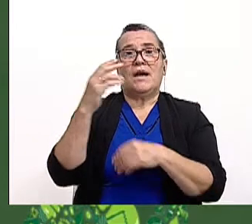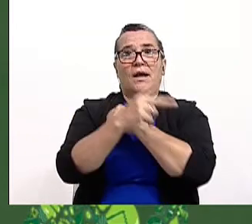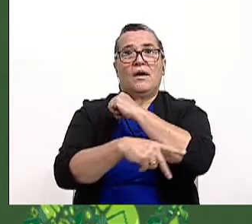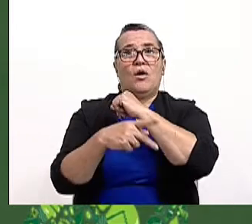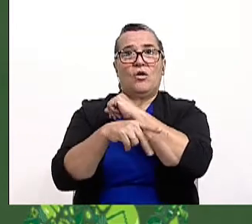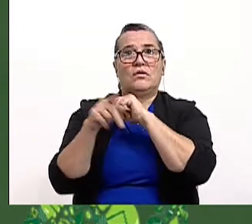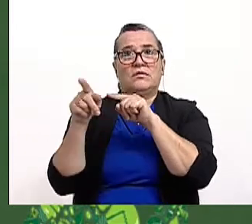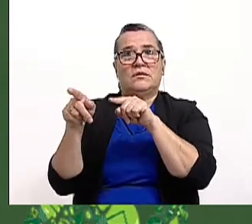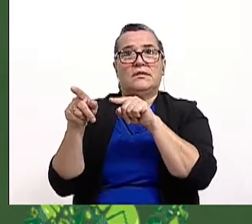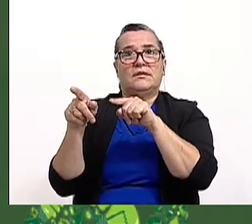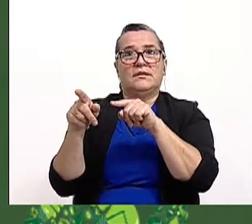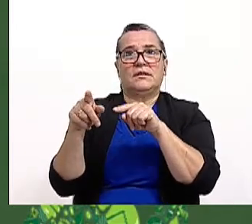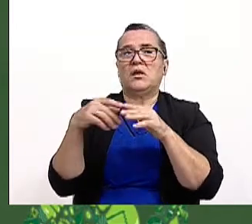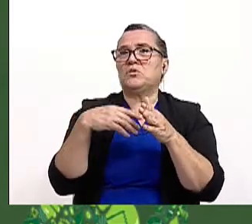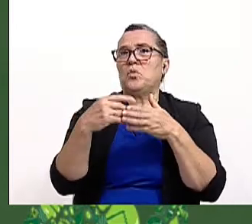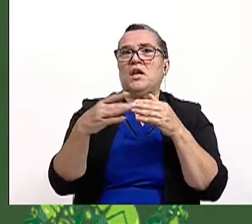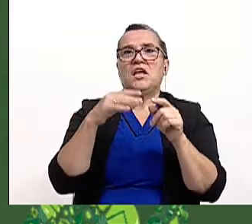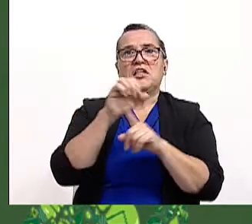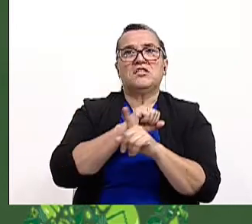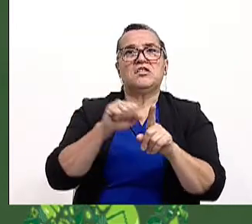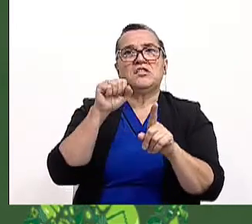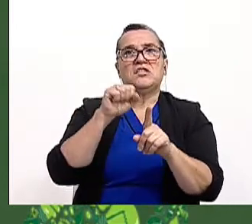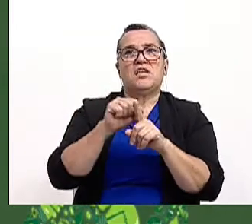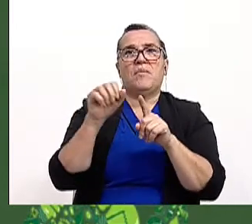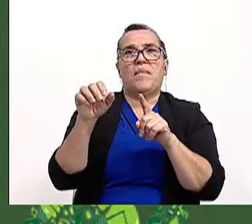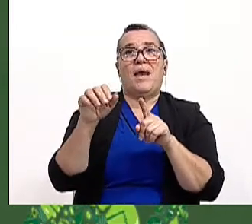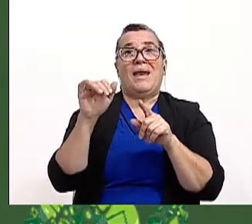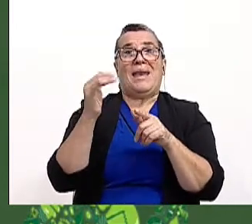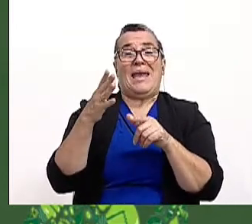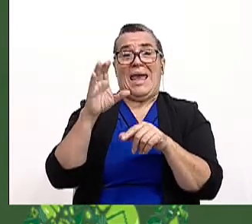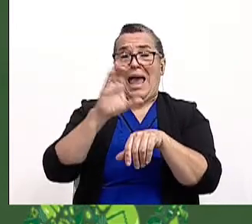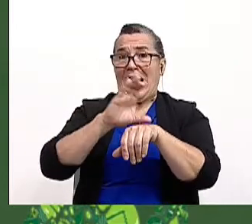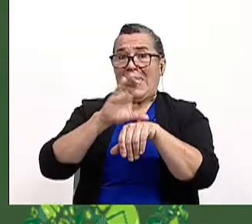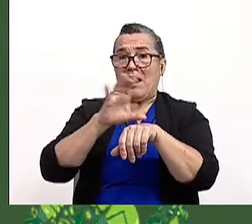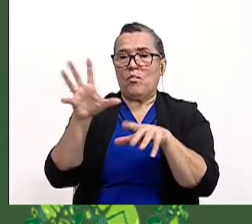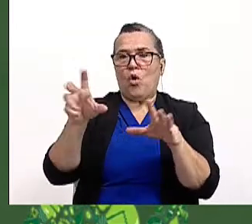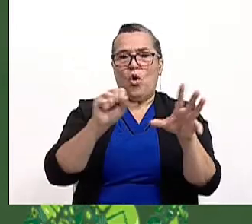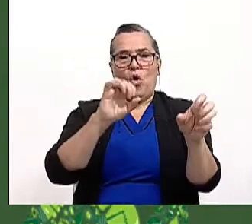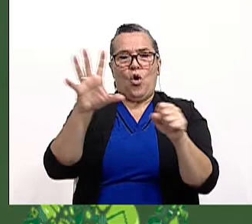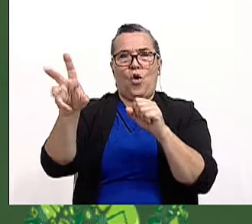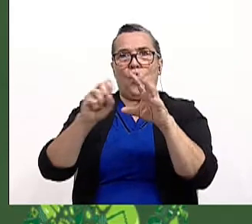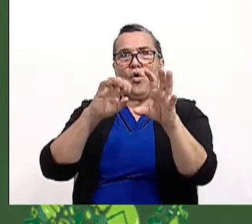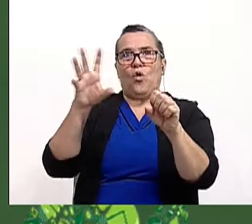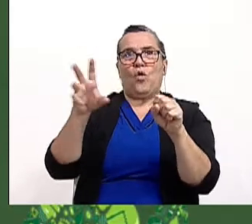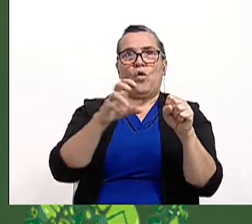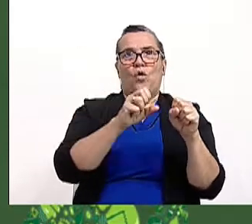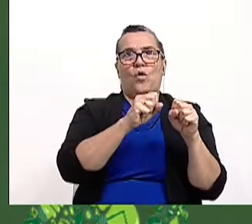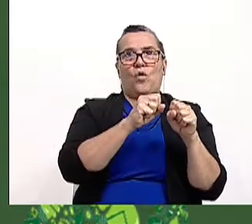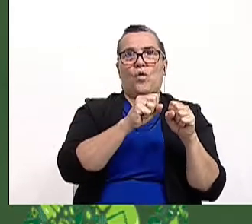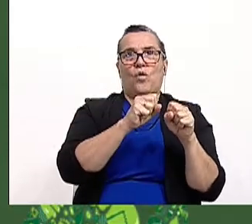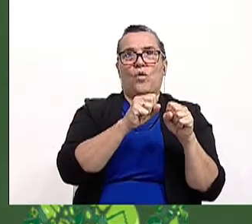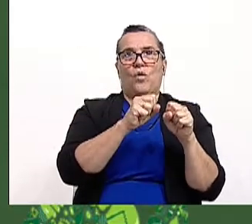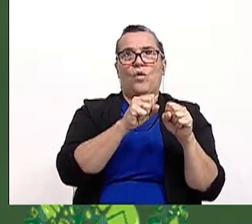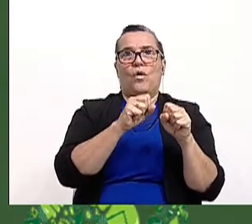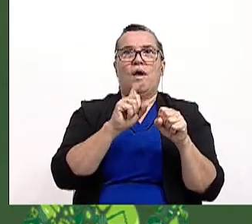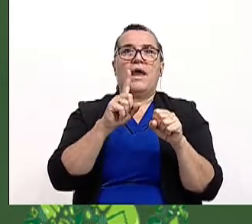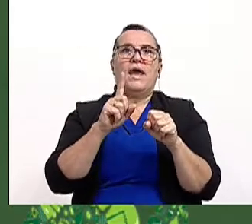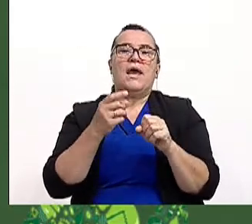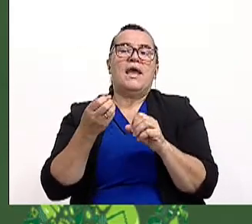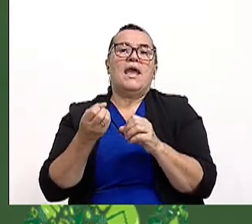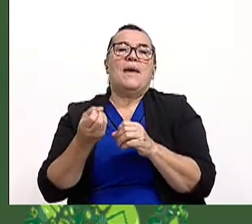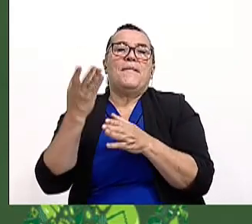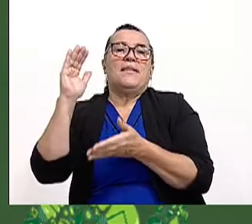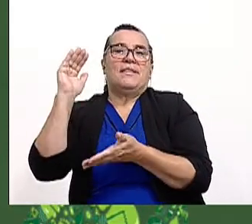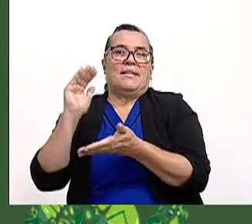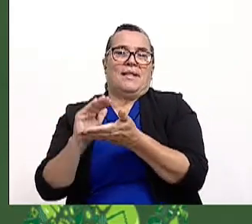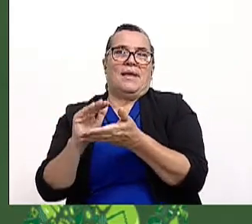country, any system that absorbs more carbon than it emits. This is something,